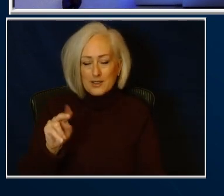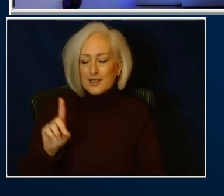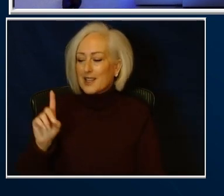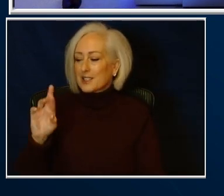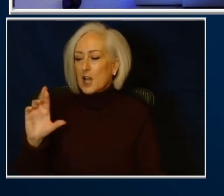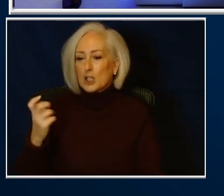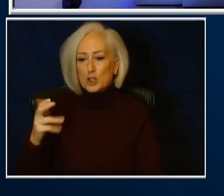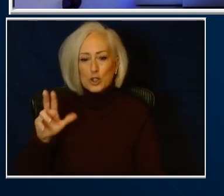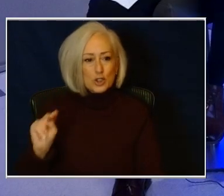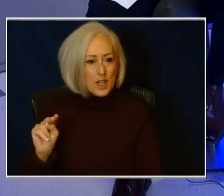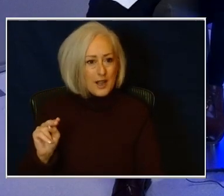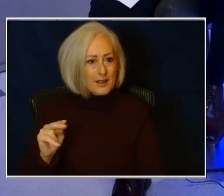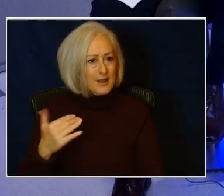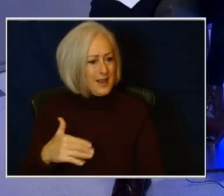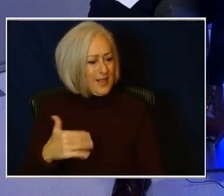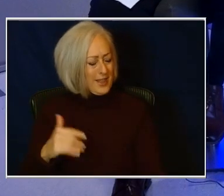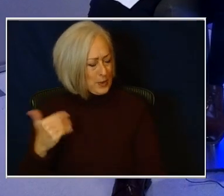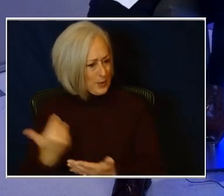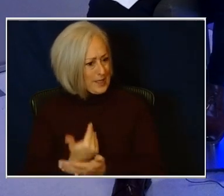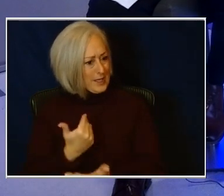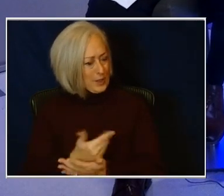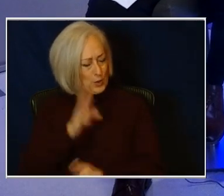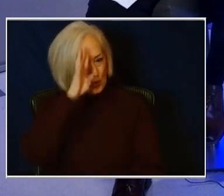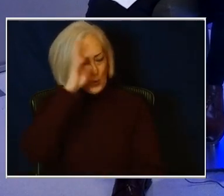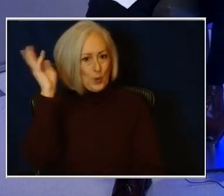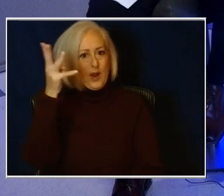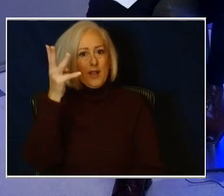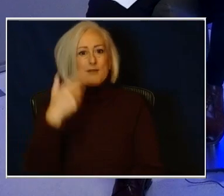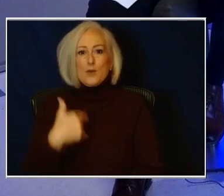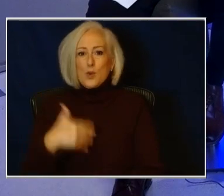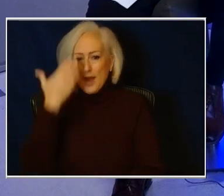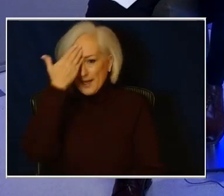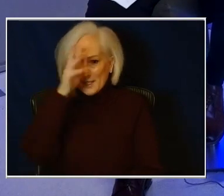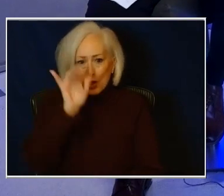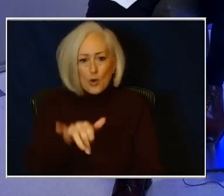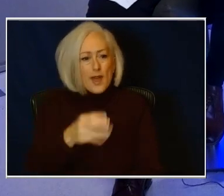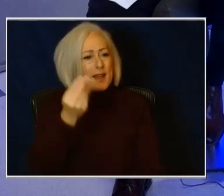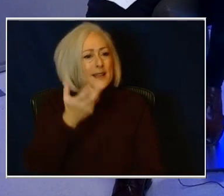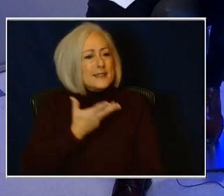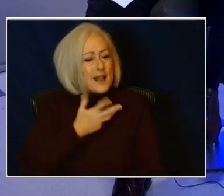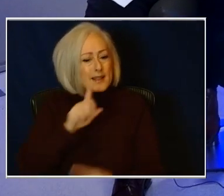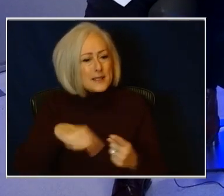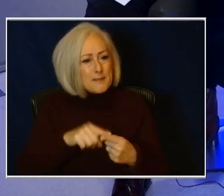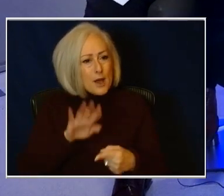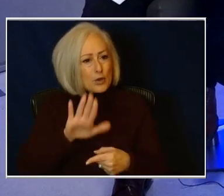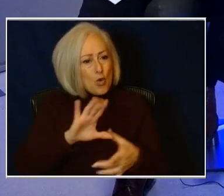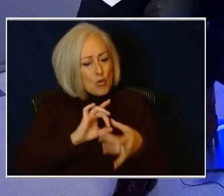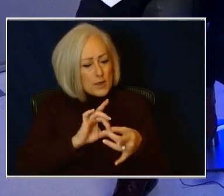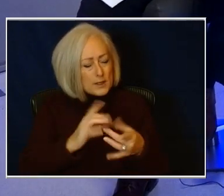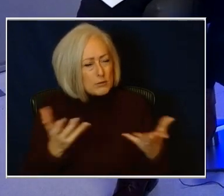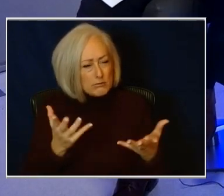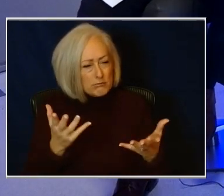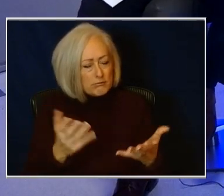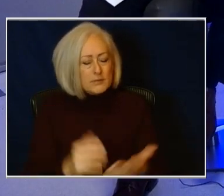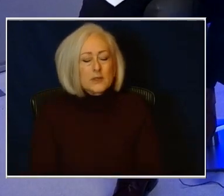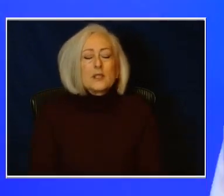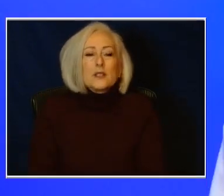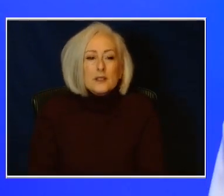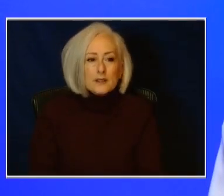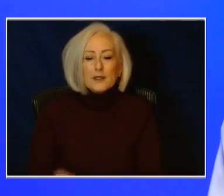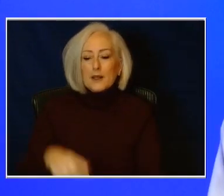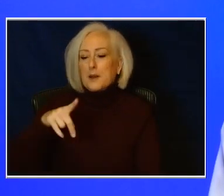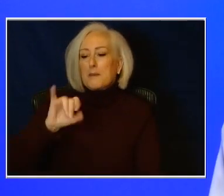really novel to me, and I didn't even know about it. This is cool. So talk to us a little bit about this relationship and how it got started. So Pivot really is